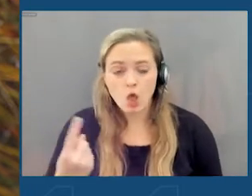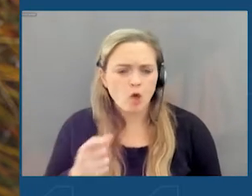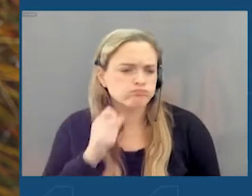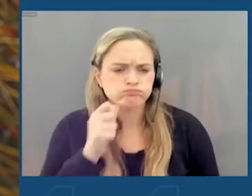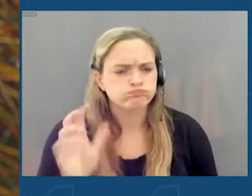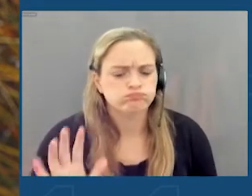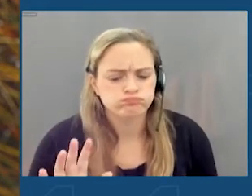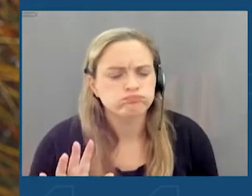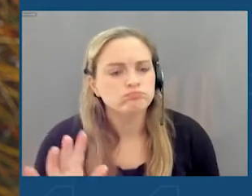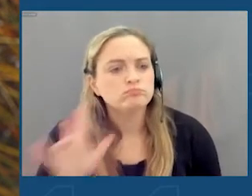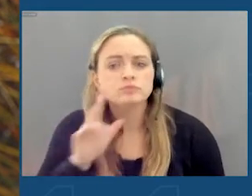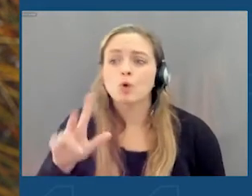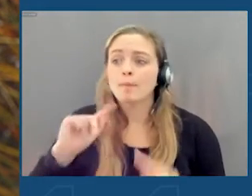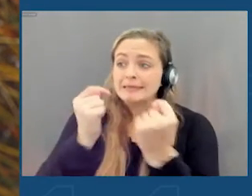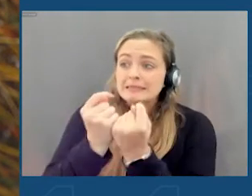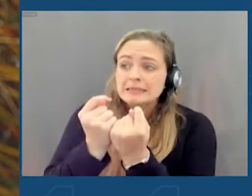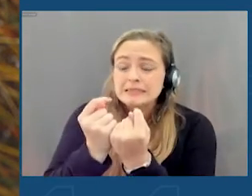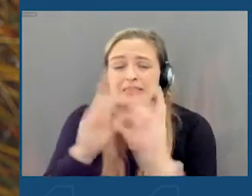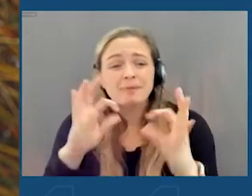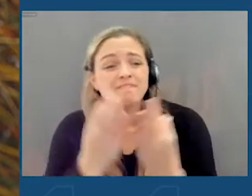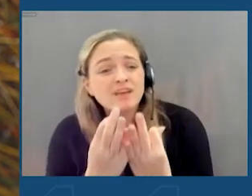and my family, thank you.